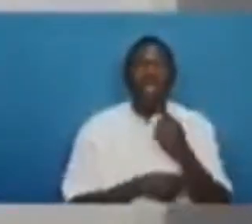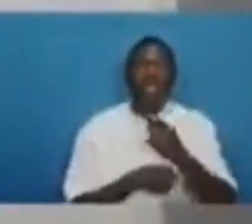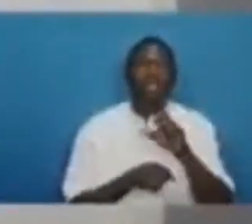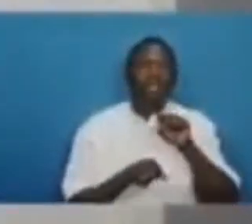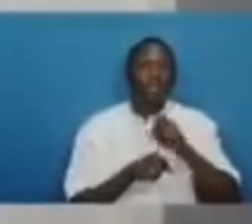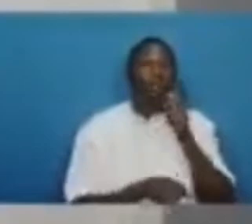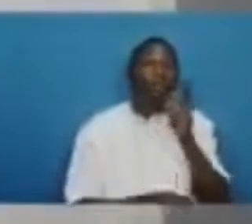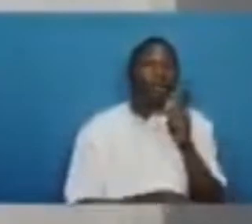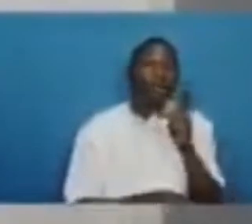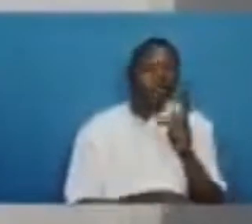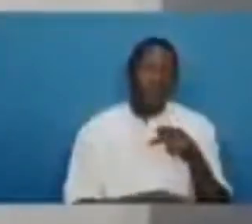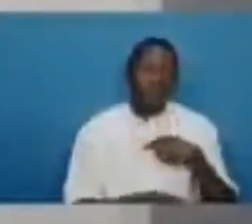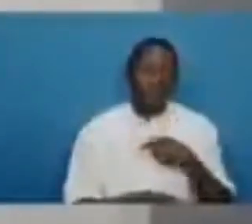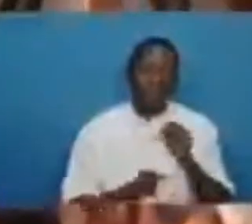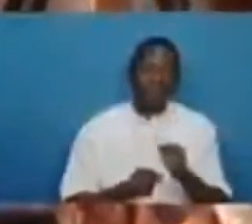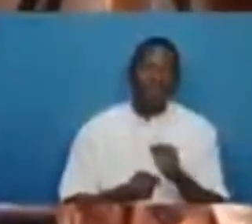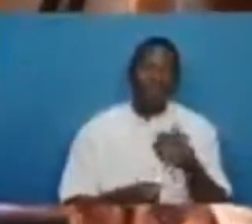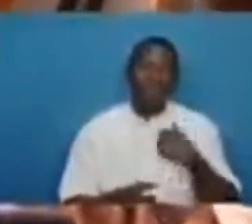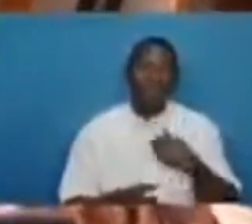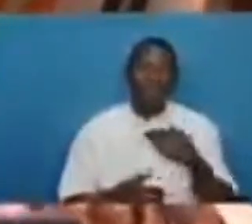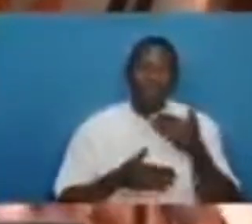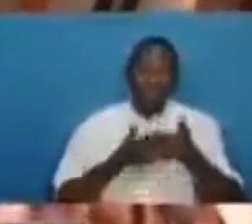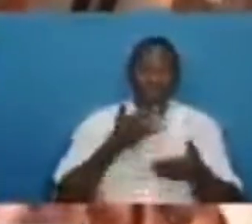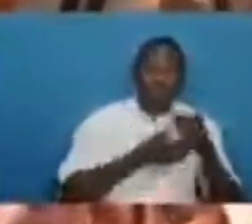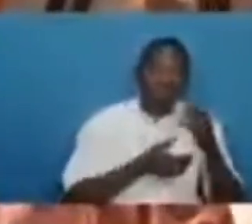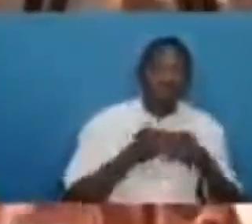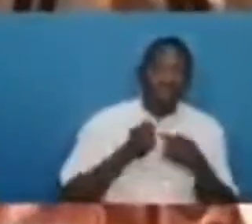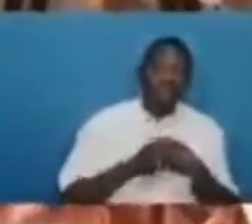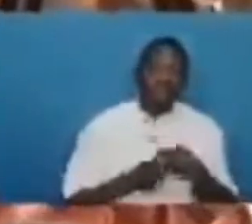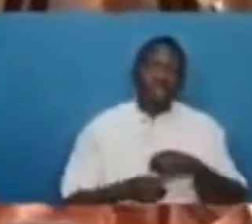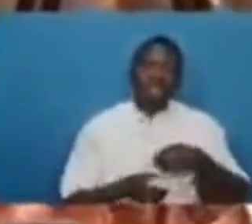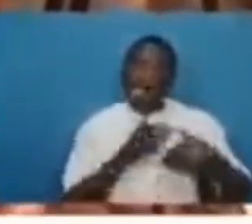particularly those who manage the facility in his absence, to go